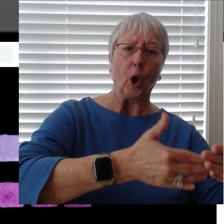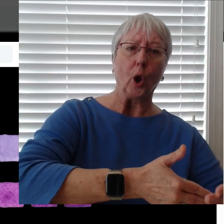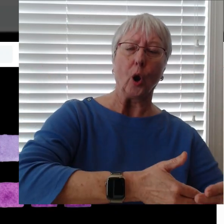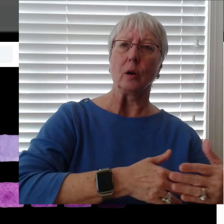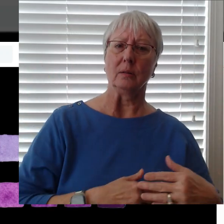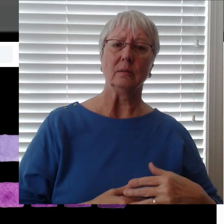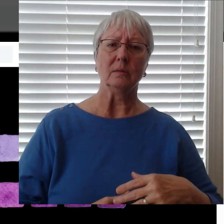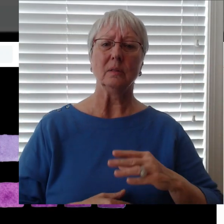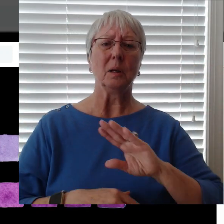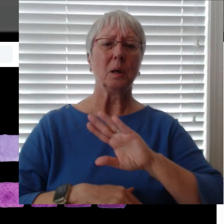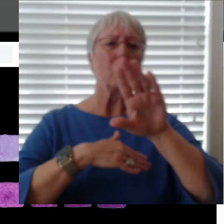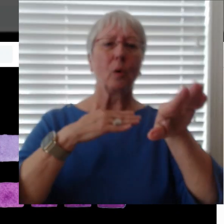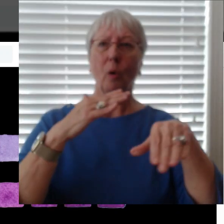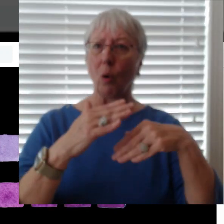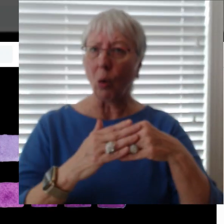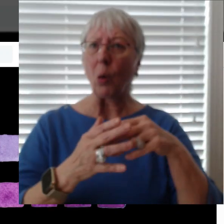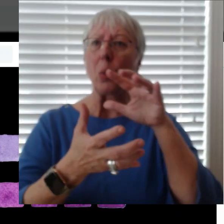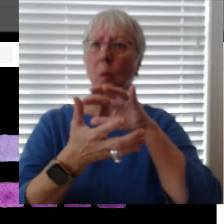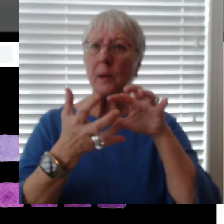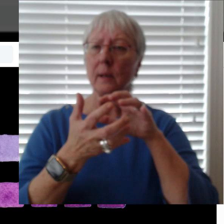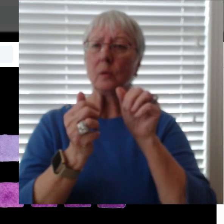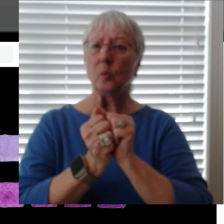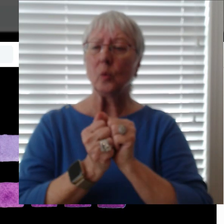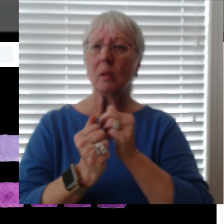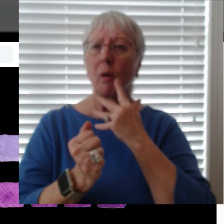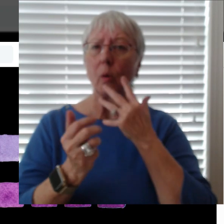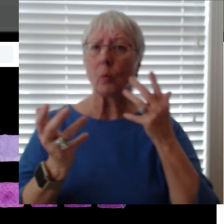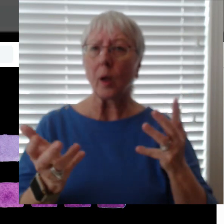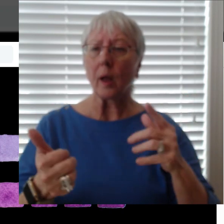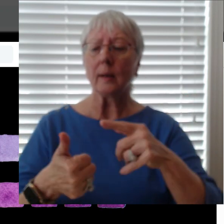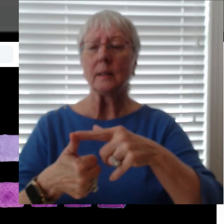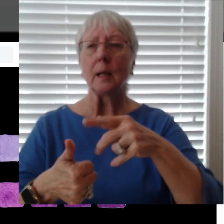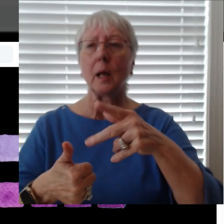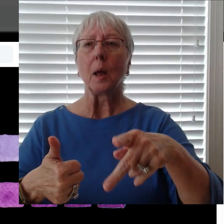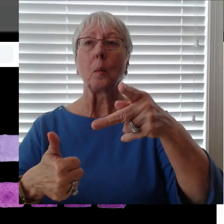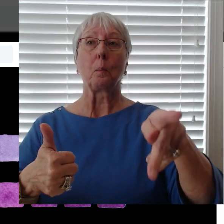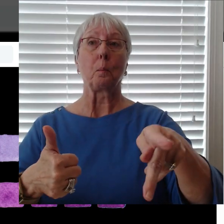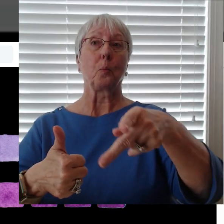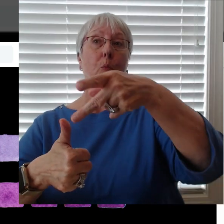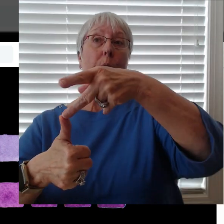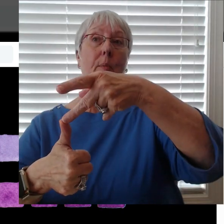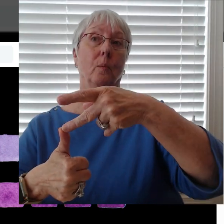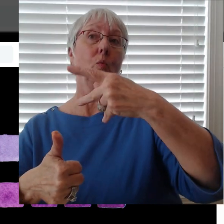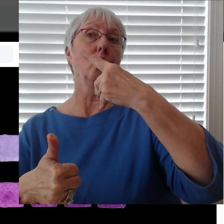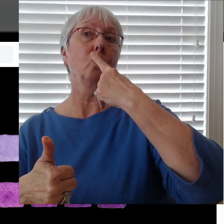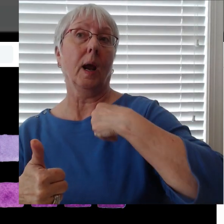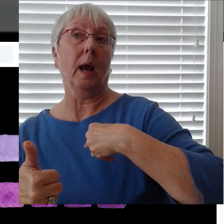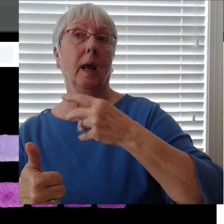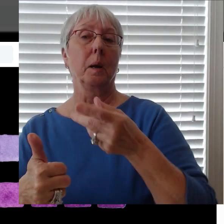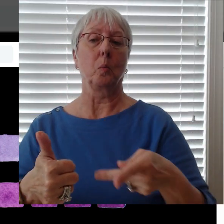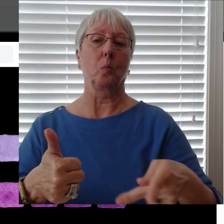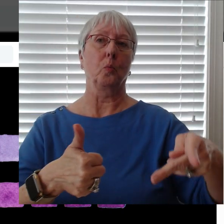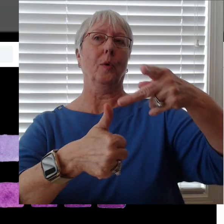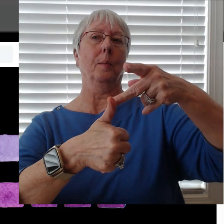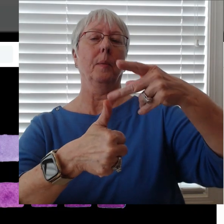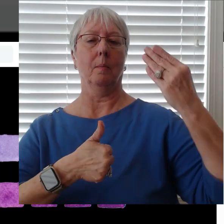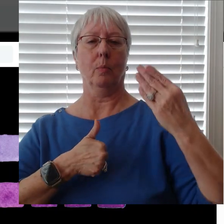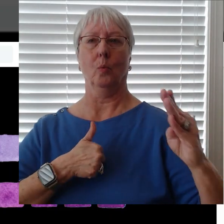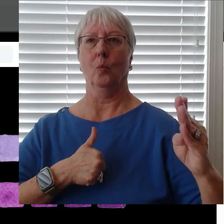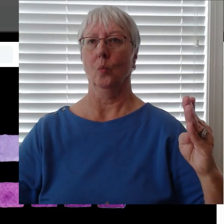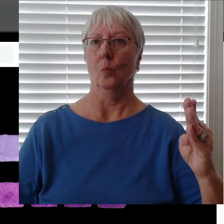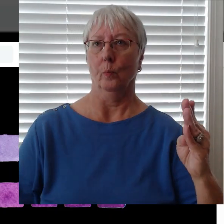all are a mix of primary red and a primary blue. You might wonder why there's so much variation between the